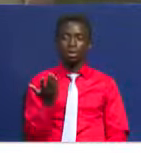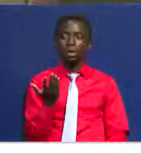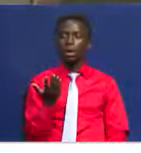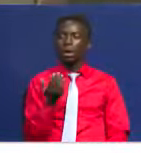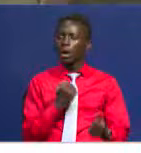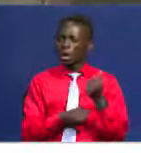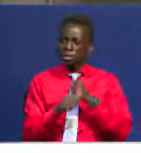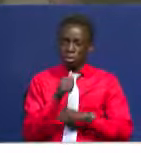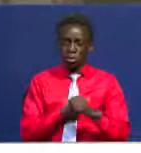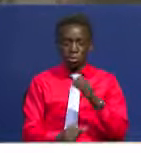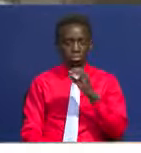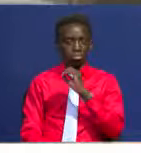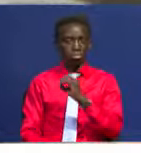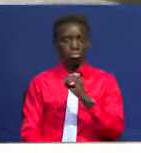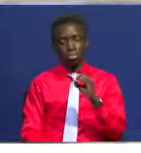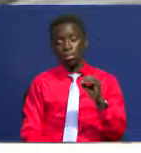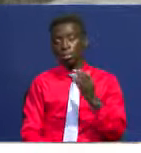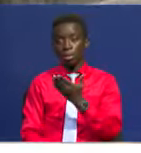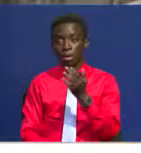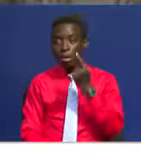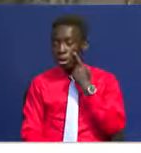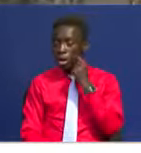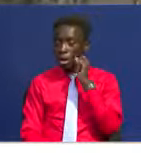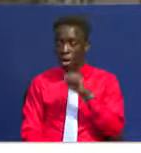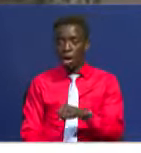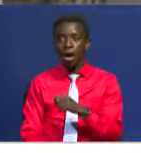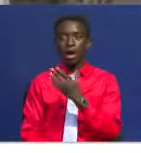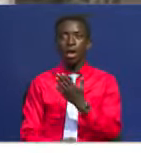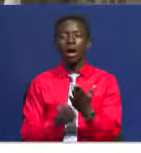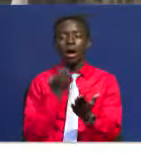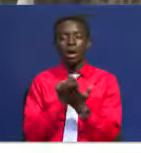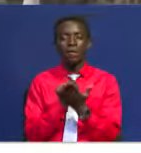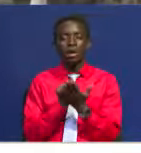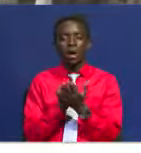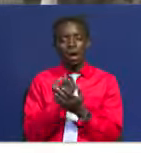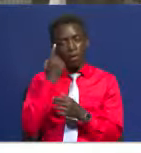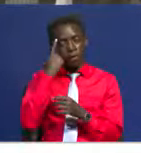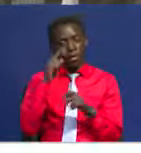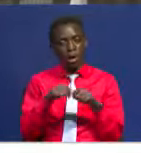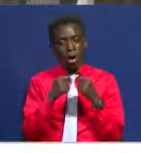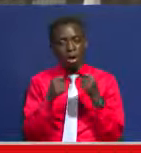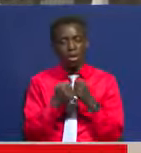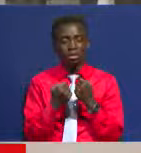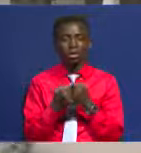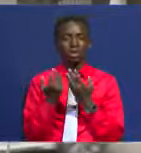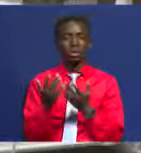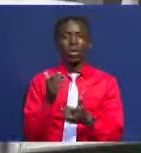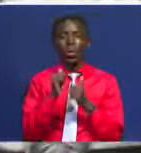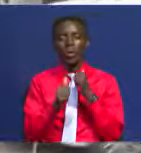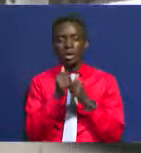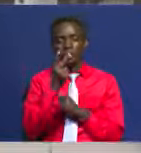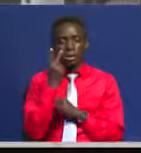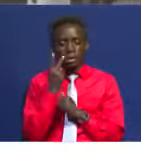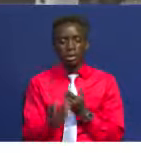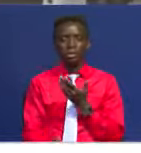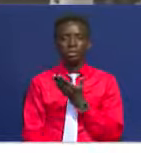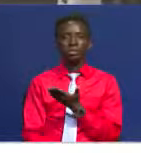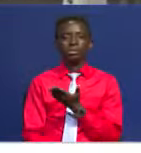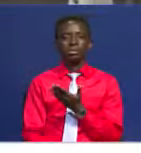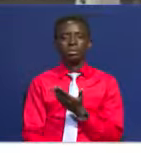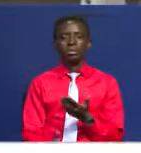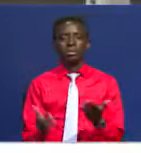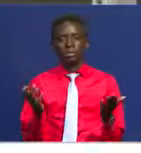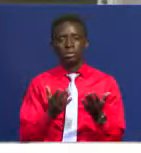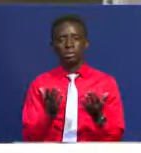all. We can still see the evidence of the destruction that was seen here,